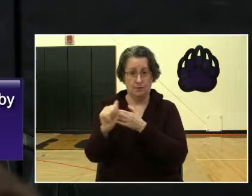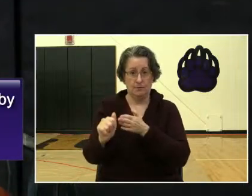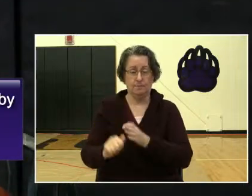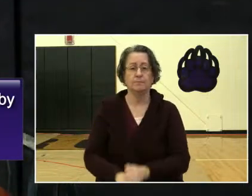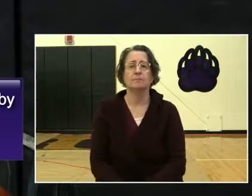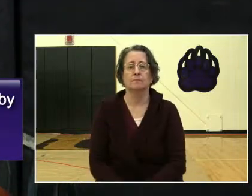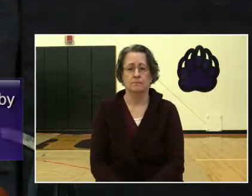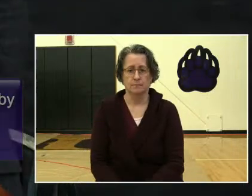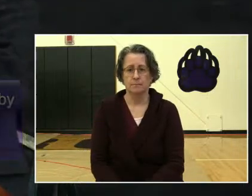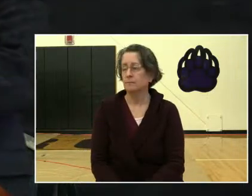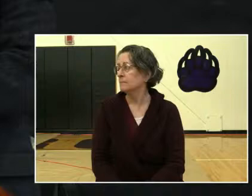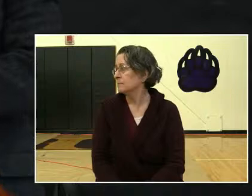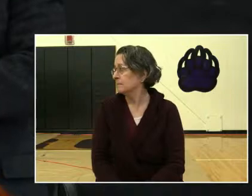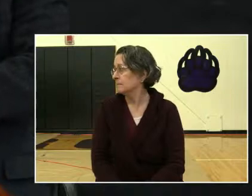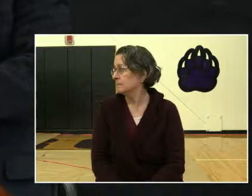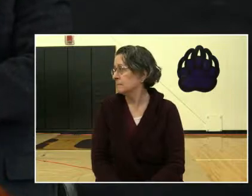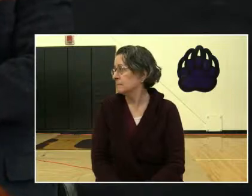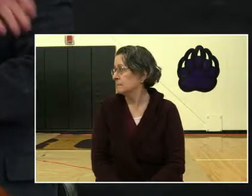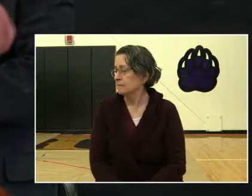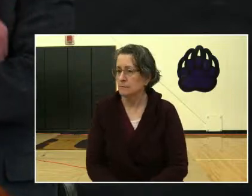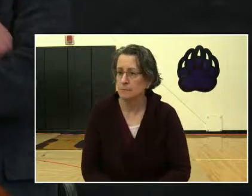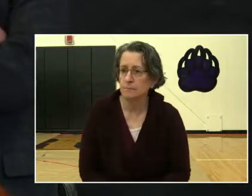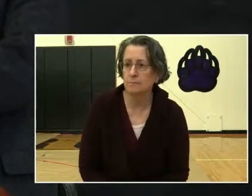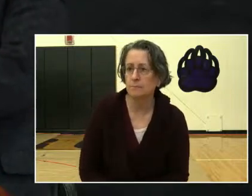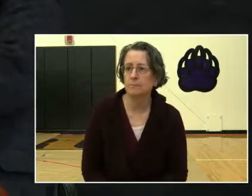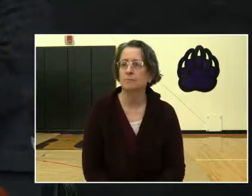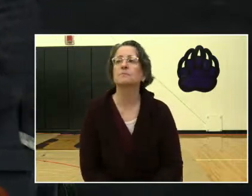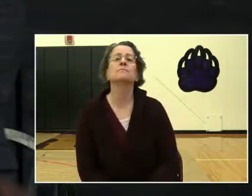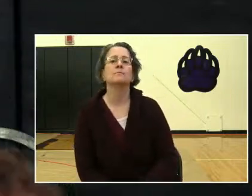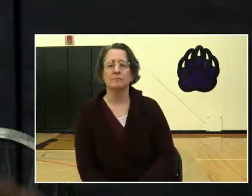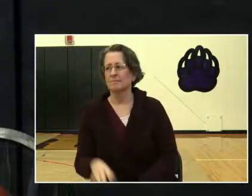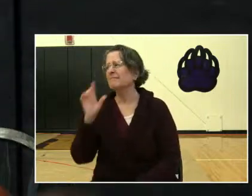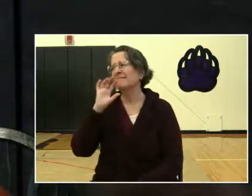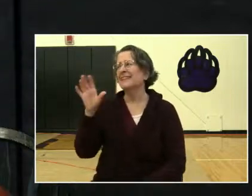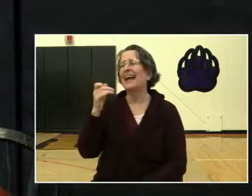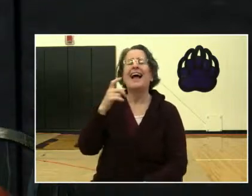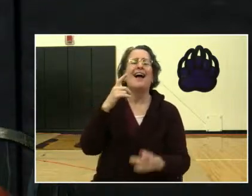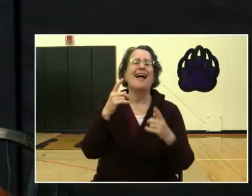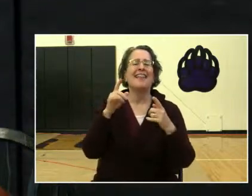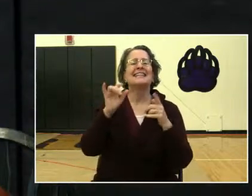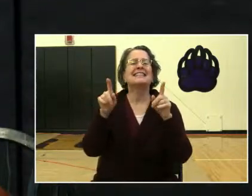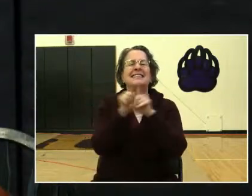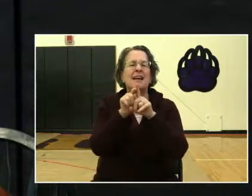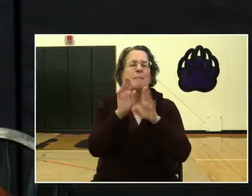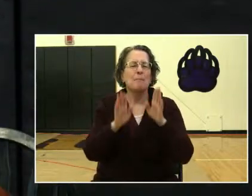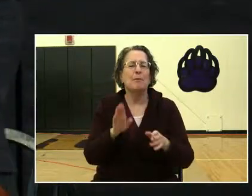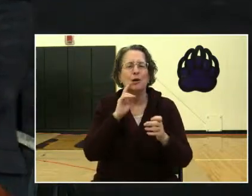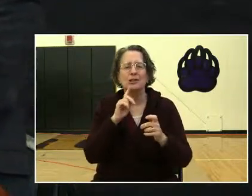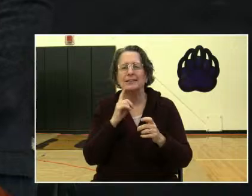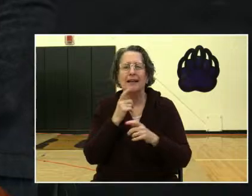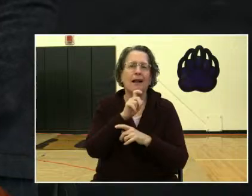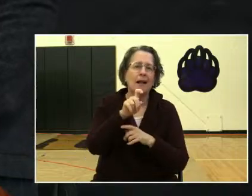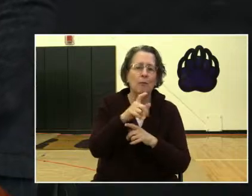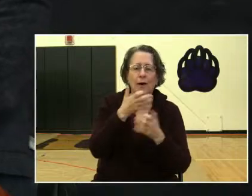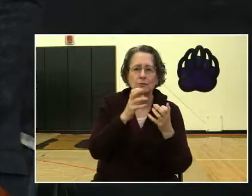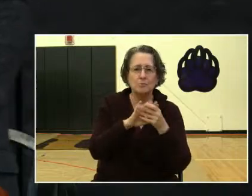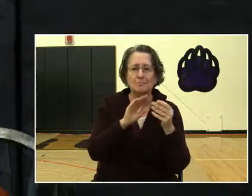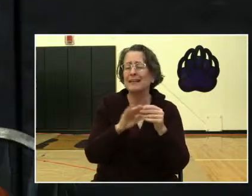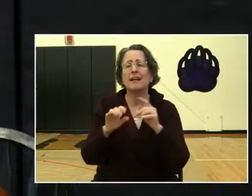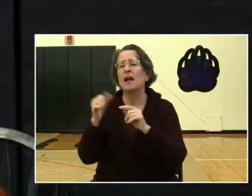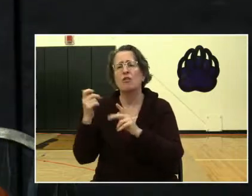$7,000 no no Mr great hold on other people want to speak first you don't get to speak again until after they